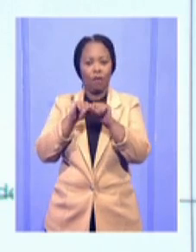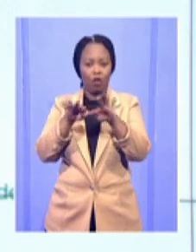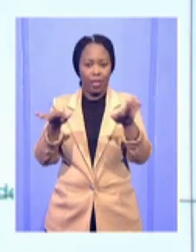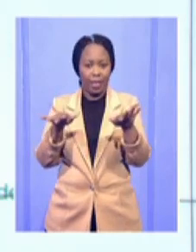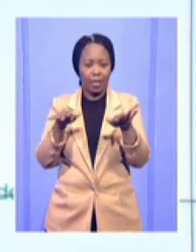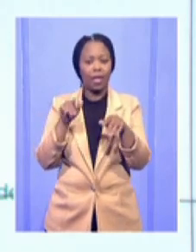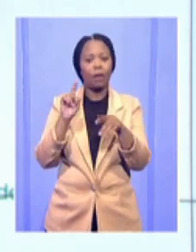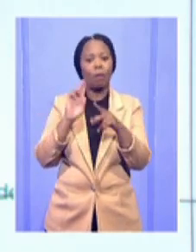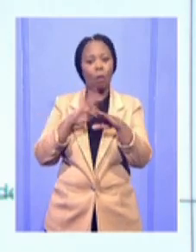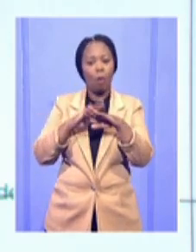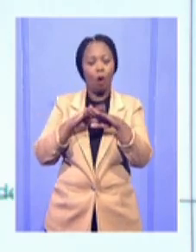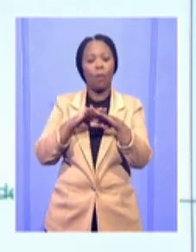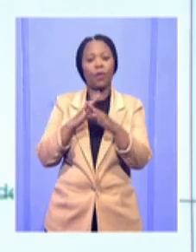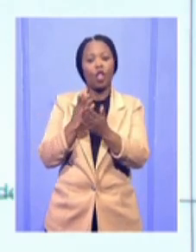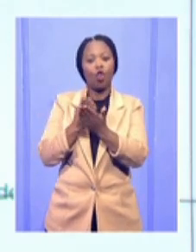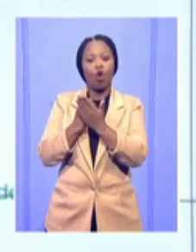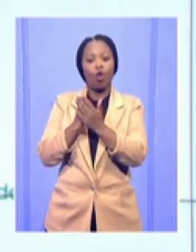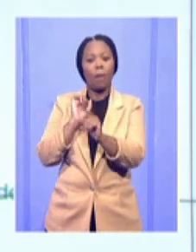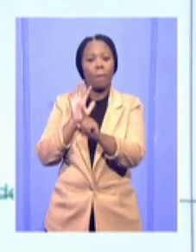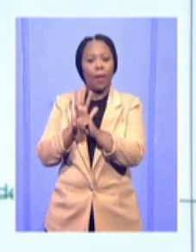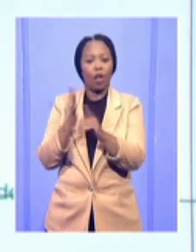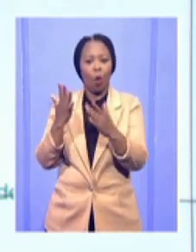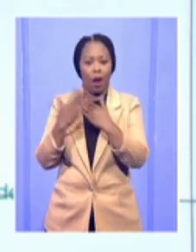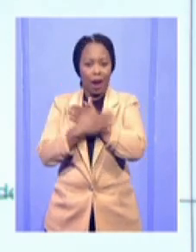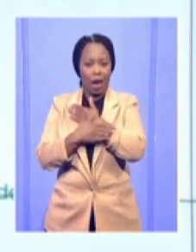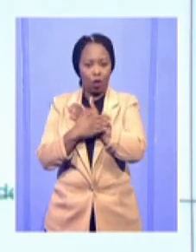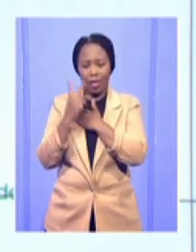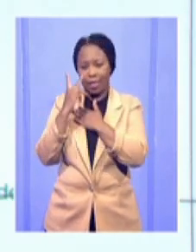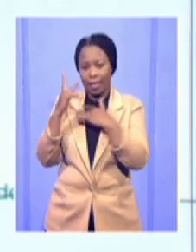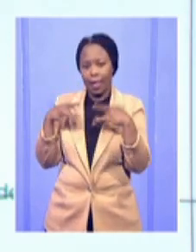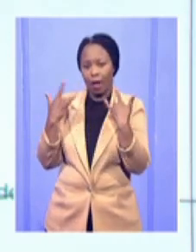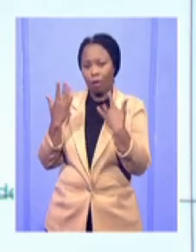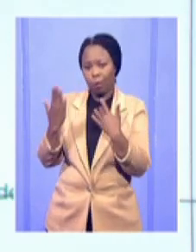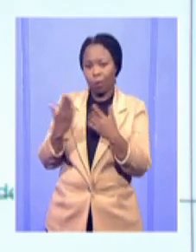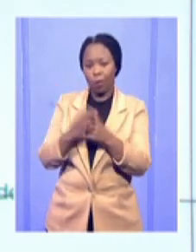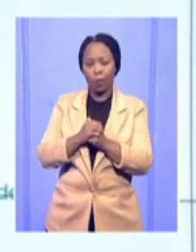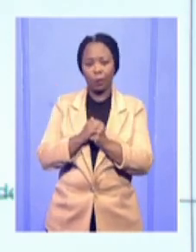related socio-economic impacts on the country. Let's take it there live.